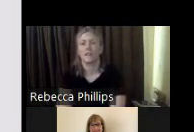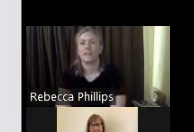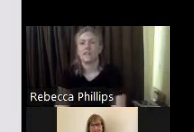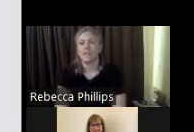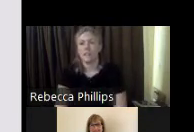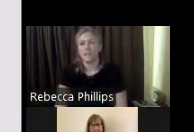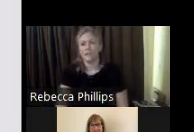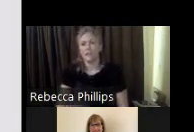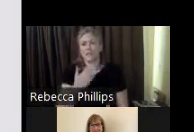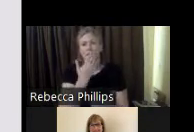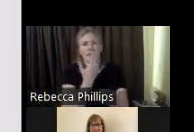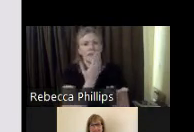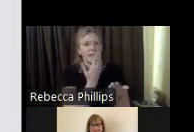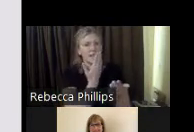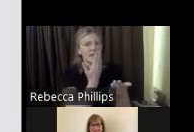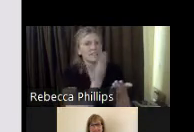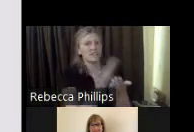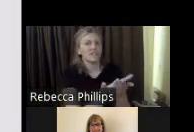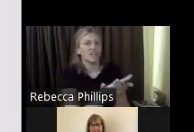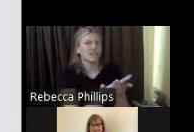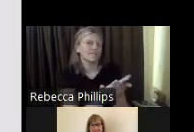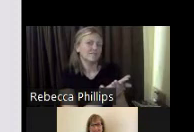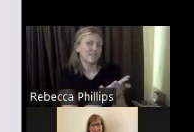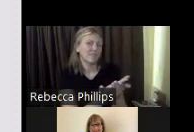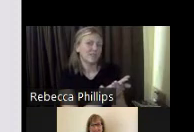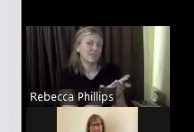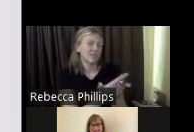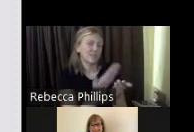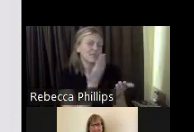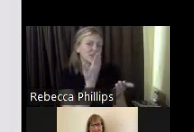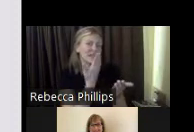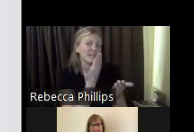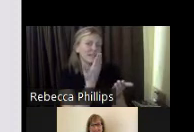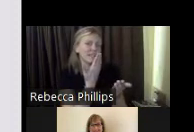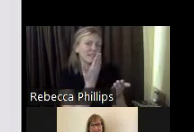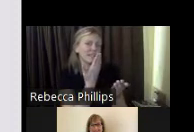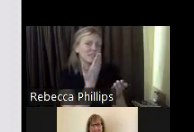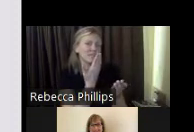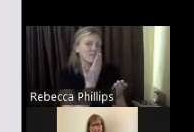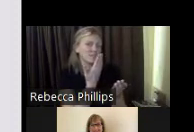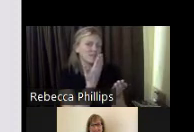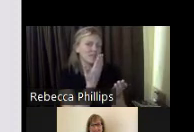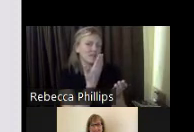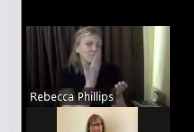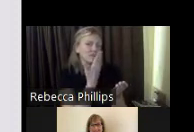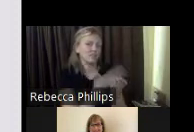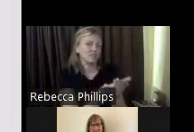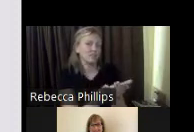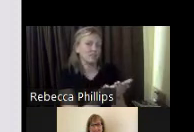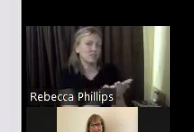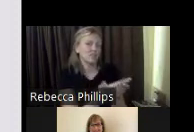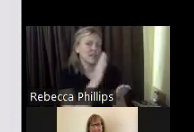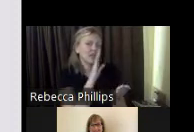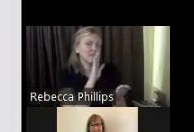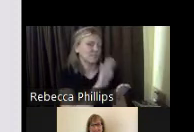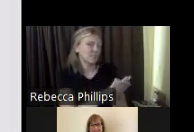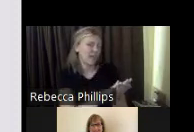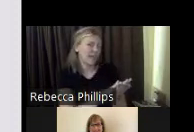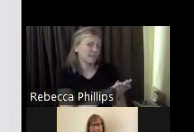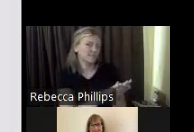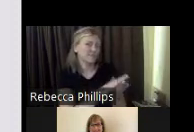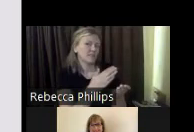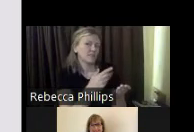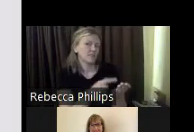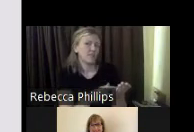Does that make any sense to you? That's good. So that's the sign for good, and it does get confused a lot of times. So this is good and this is